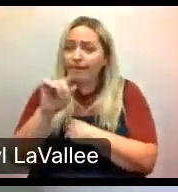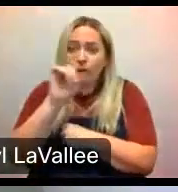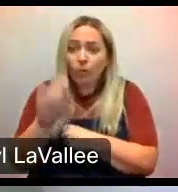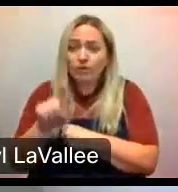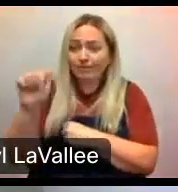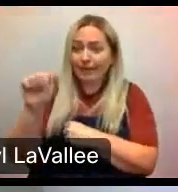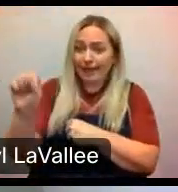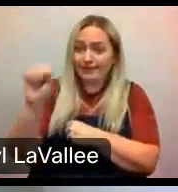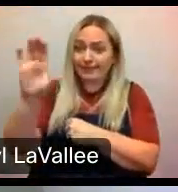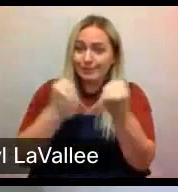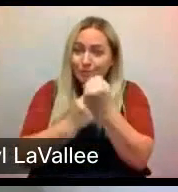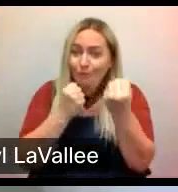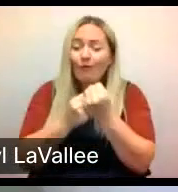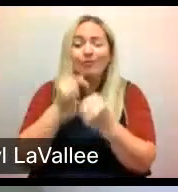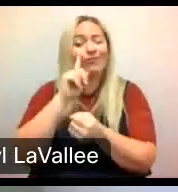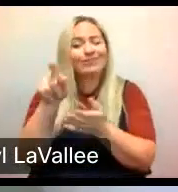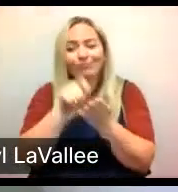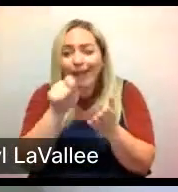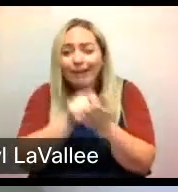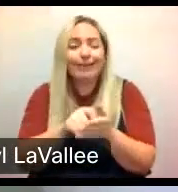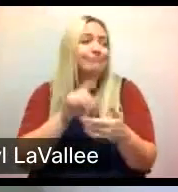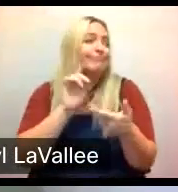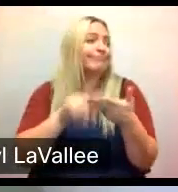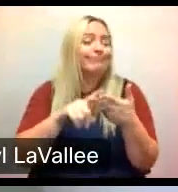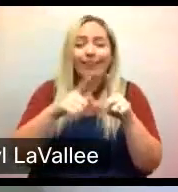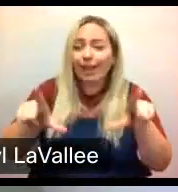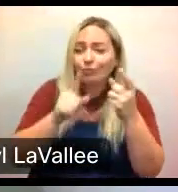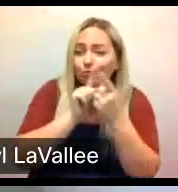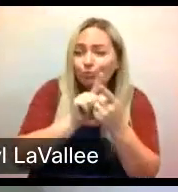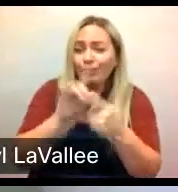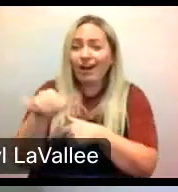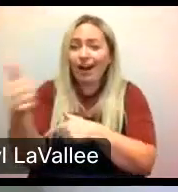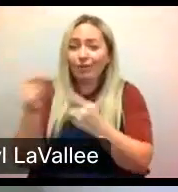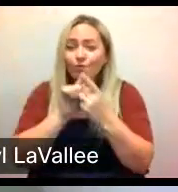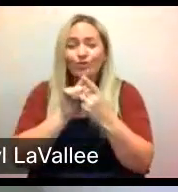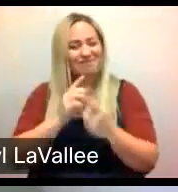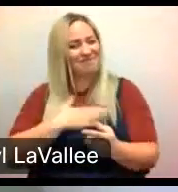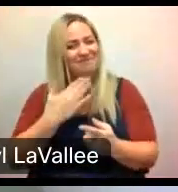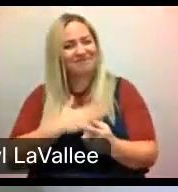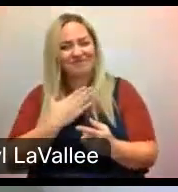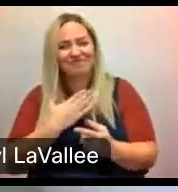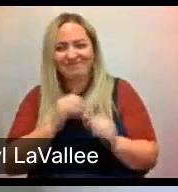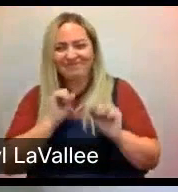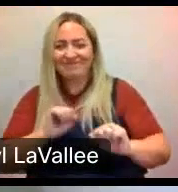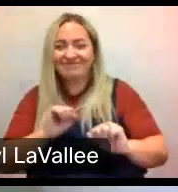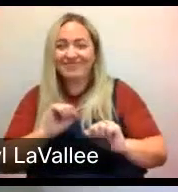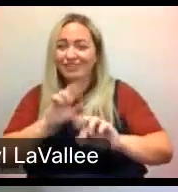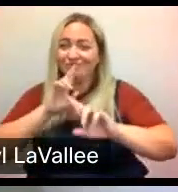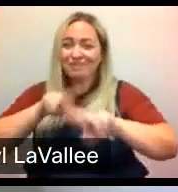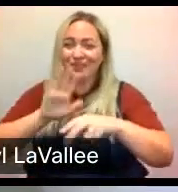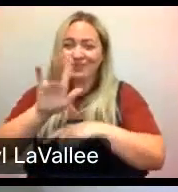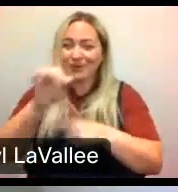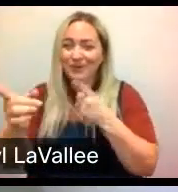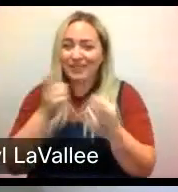ASC supports, such as writing or language tutoring or other tutoring, I'm always happy to hear from you